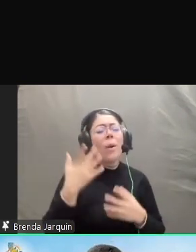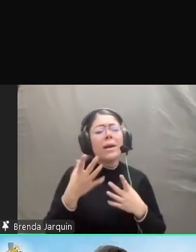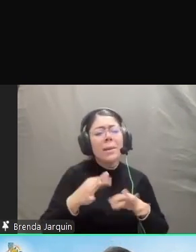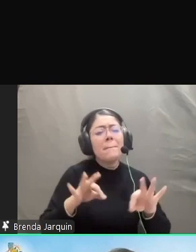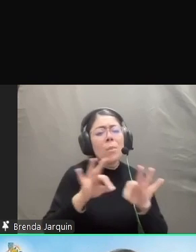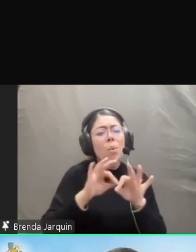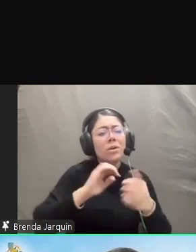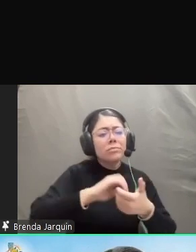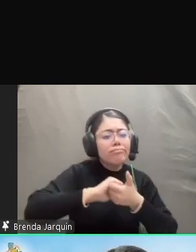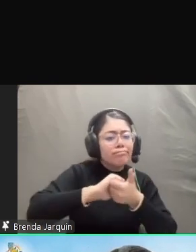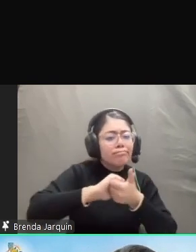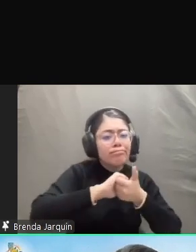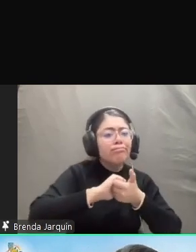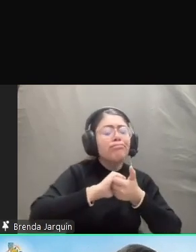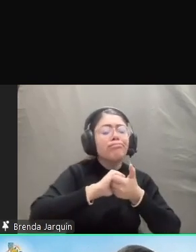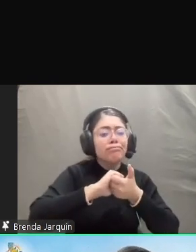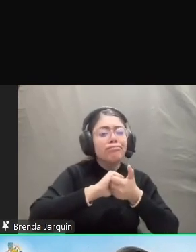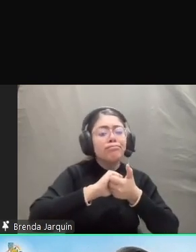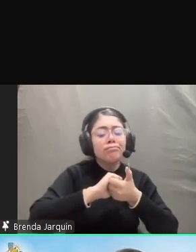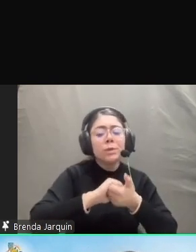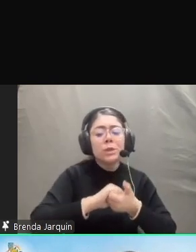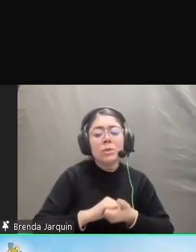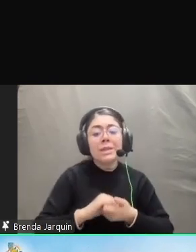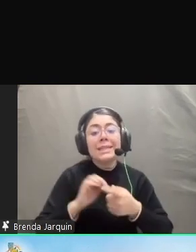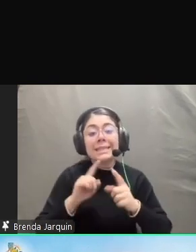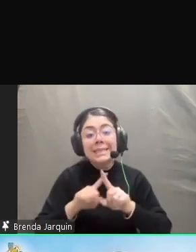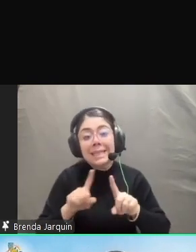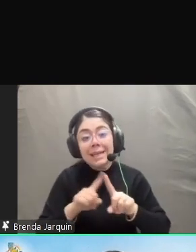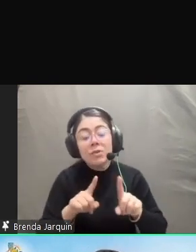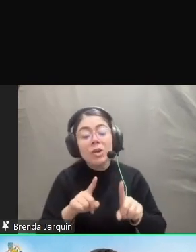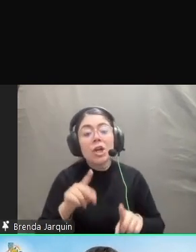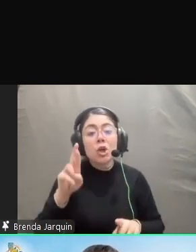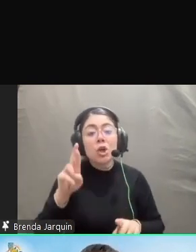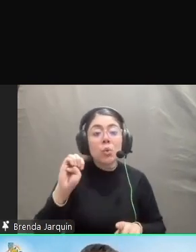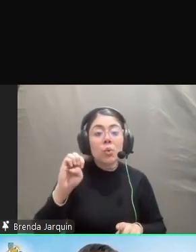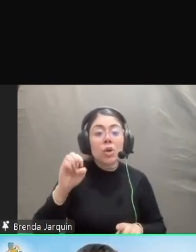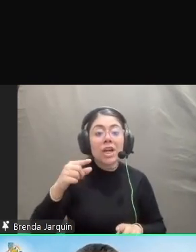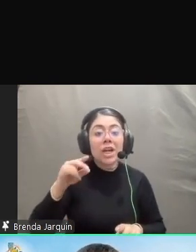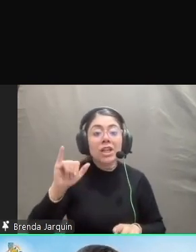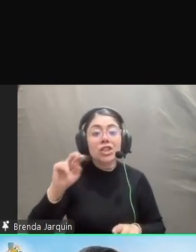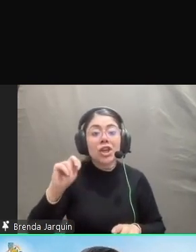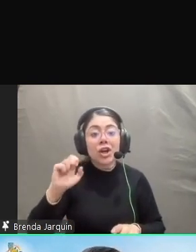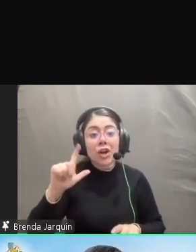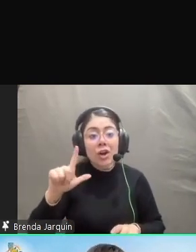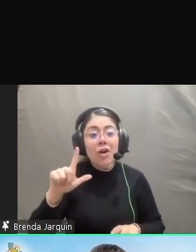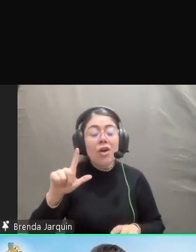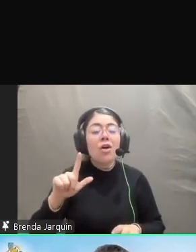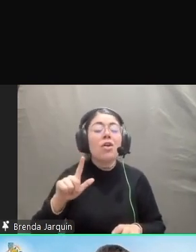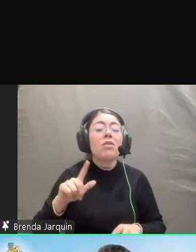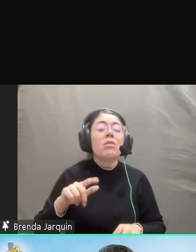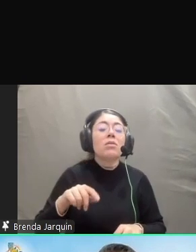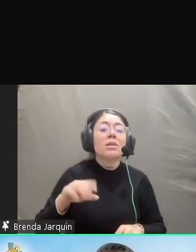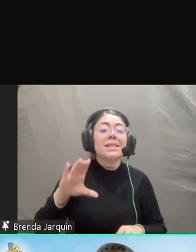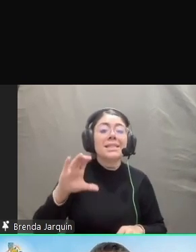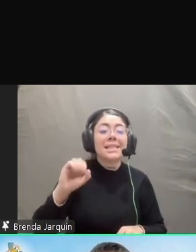Regional centers, and we've presented at different times, regional centers and LEAs have different sets of data